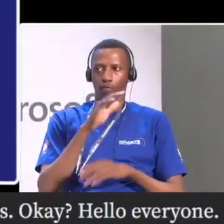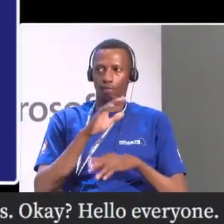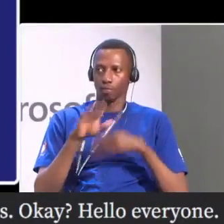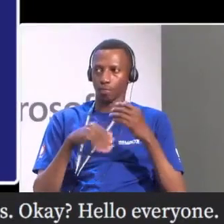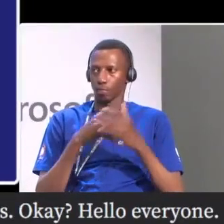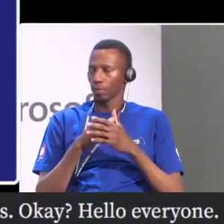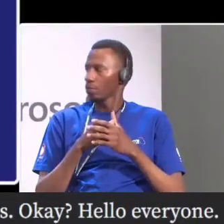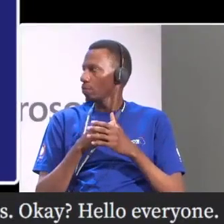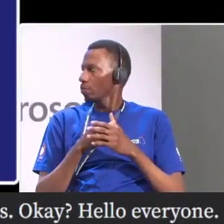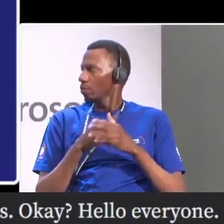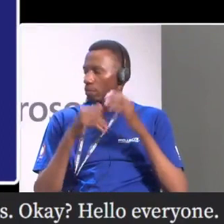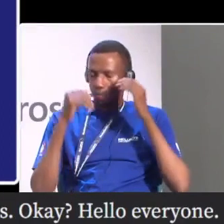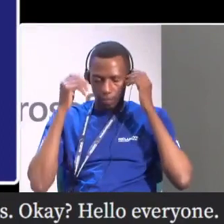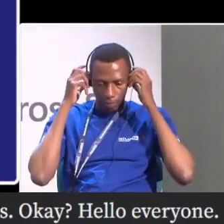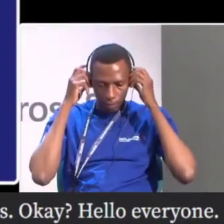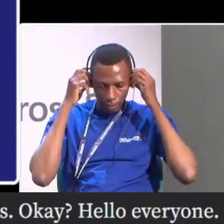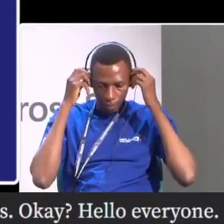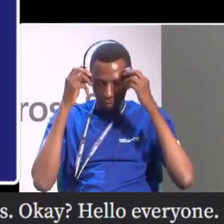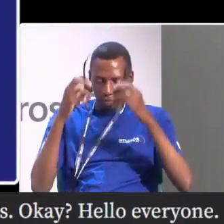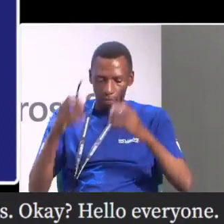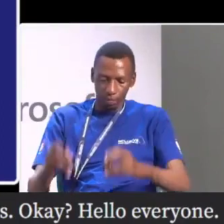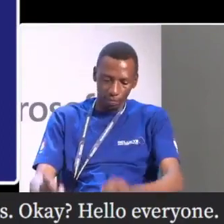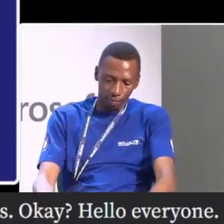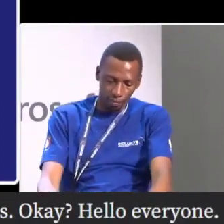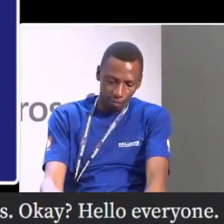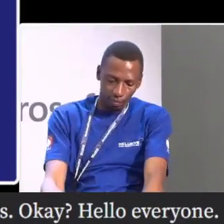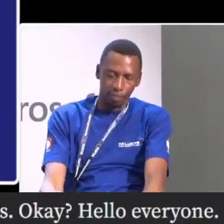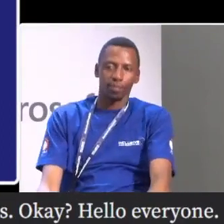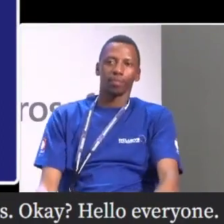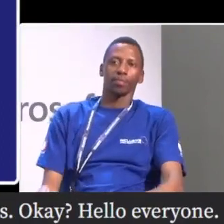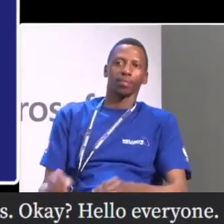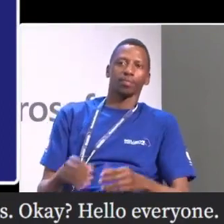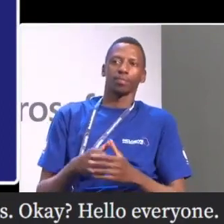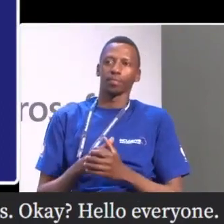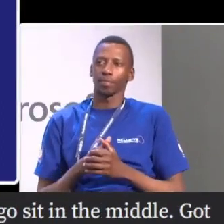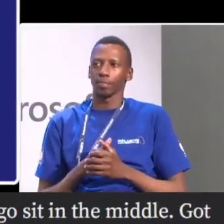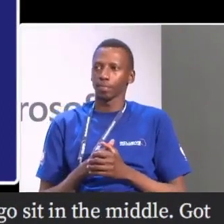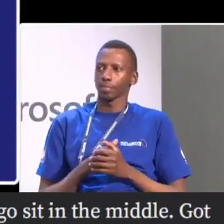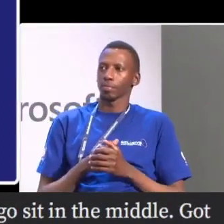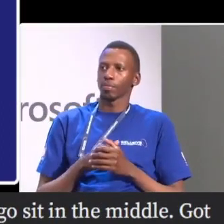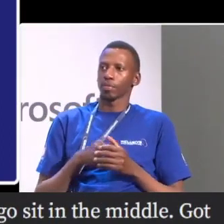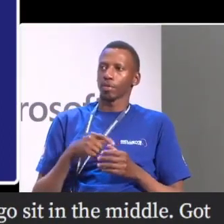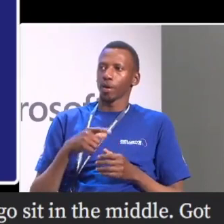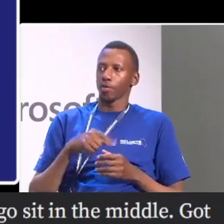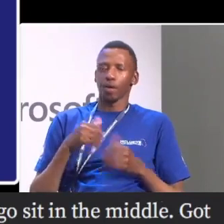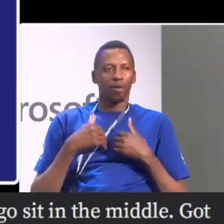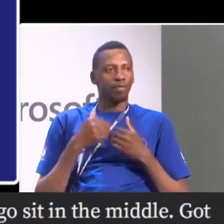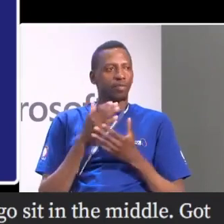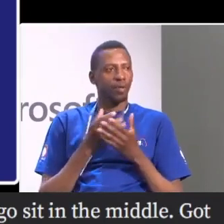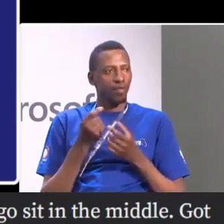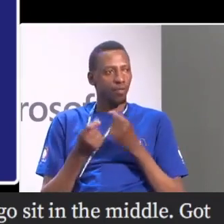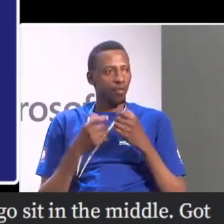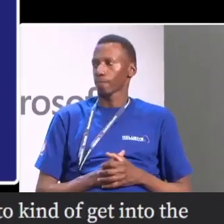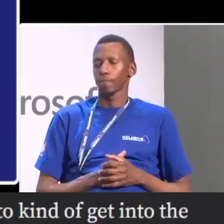us the graveyard shift here, so I'm going to... You guys are really committed if you're still in this venue at 5 p.m.